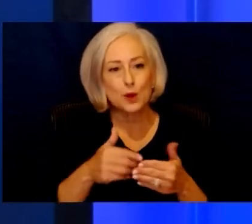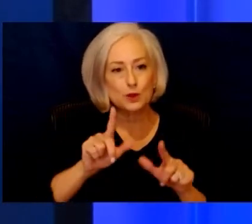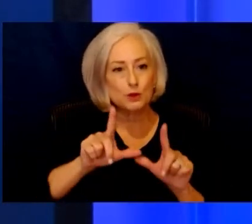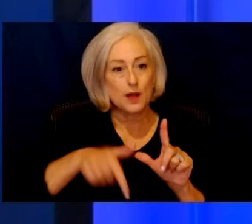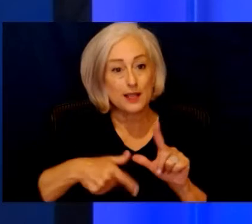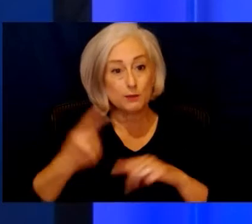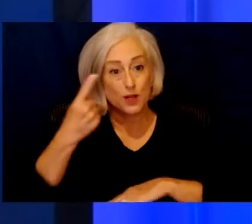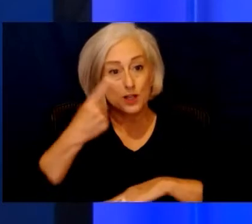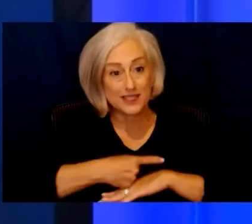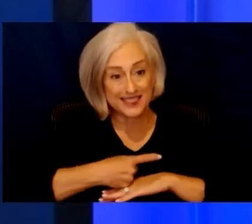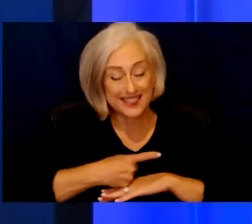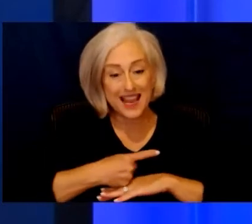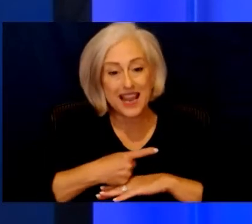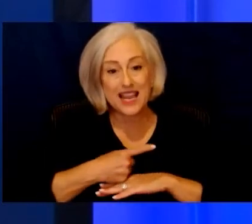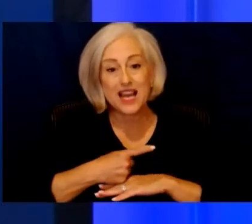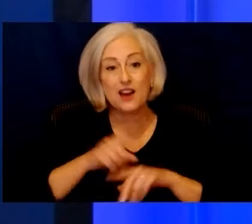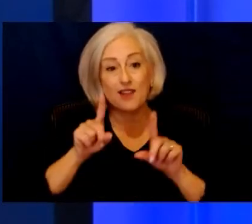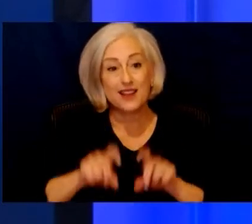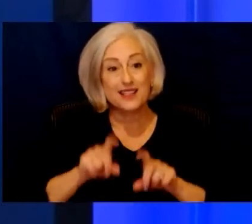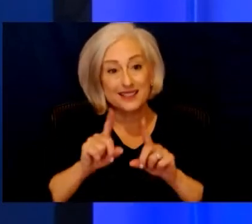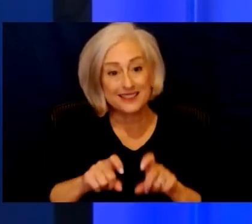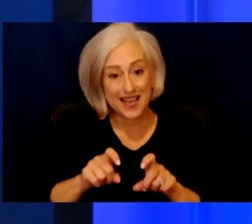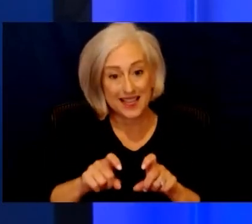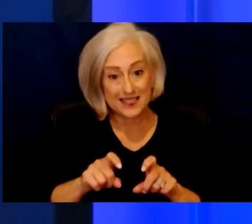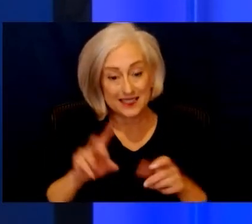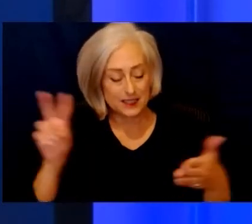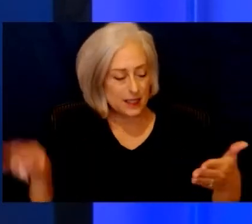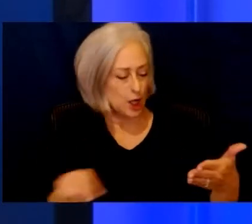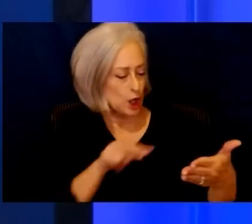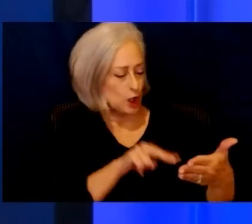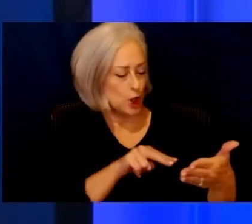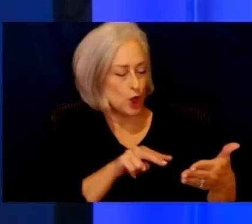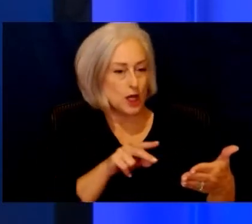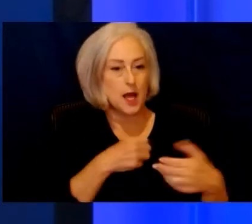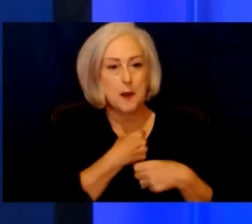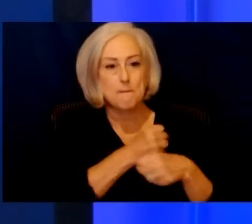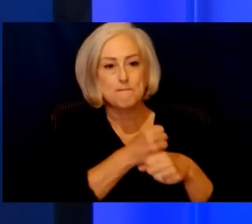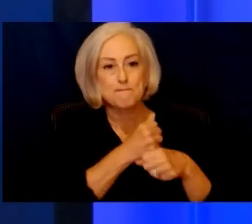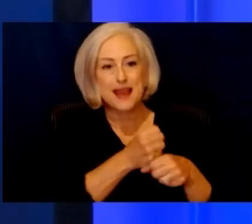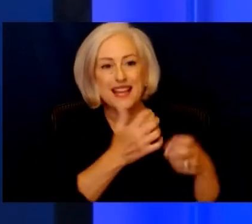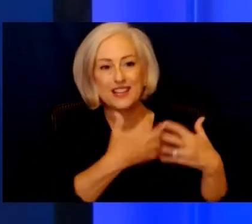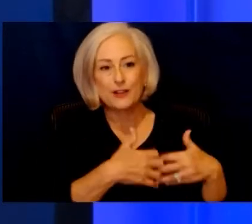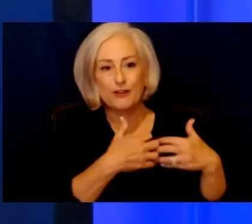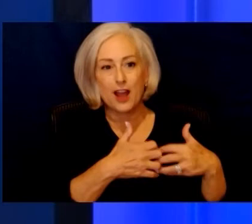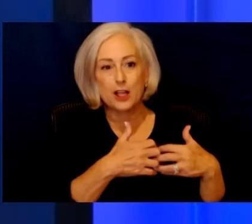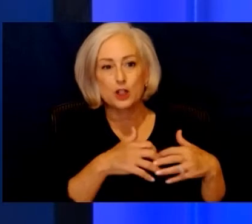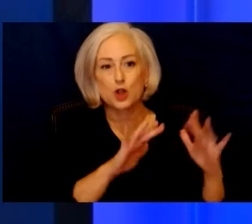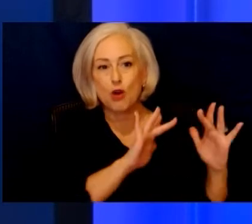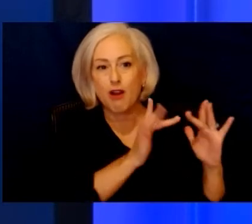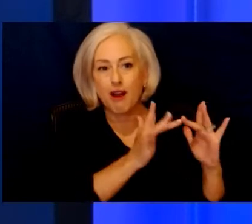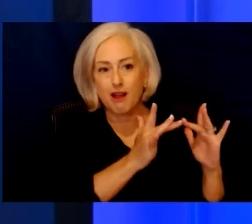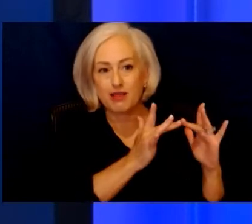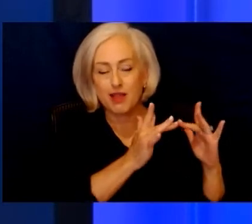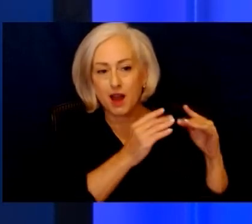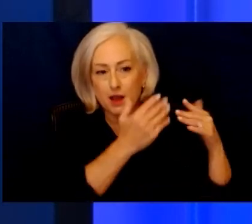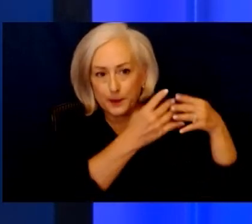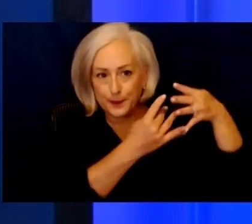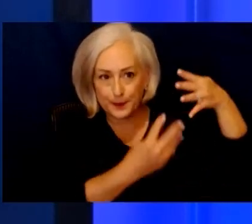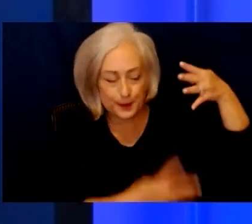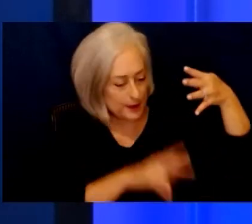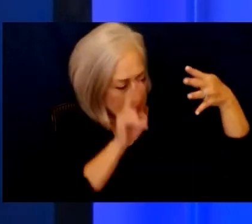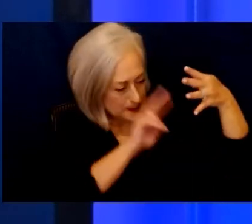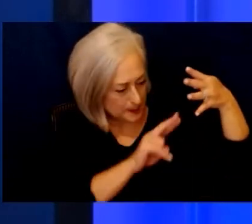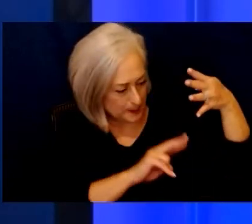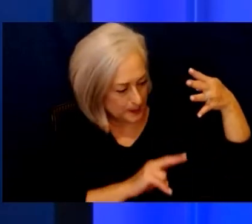is to check that manufacturer's website, because they don't necessarily have all the data